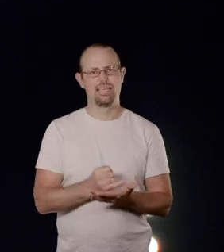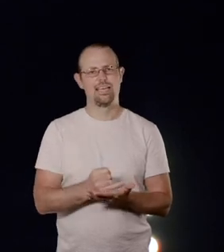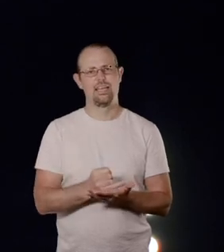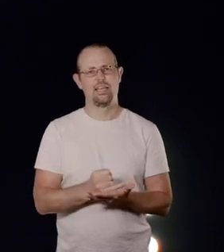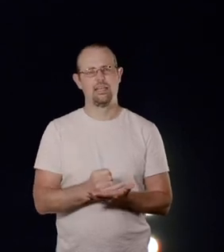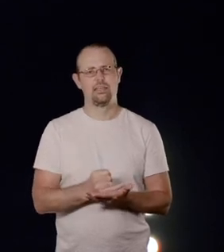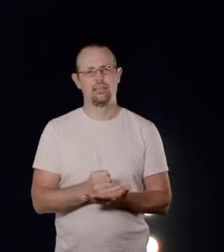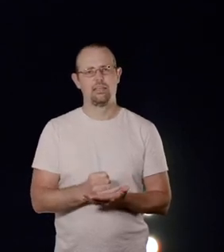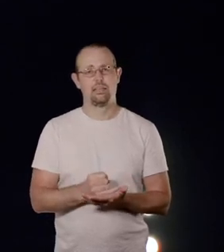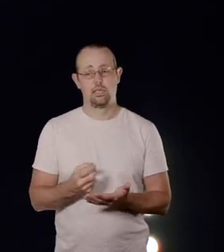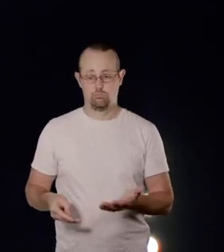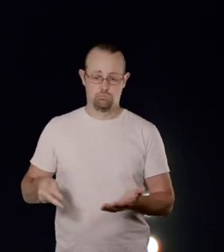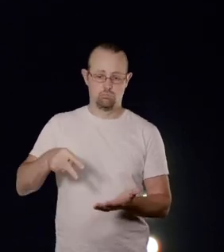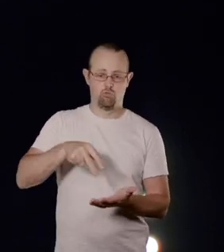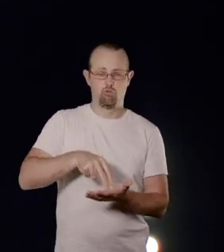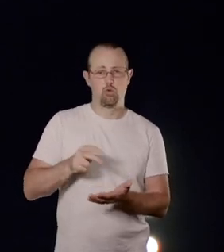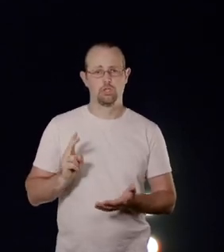He rose again on the third day